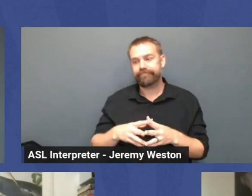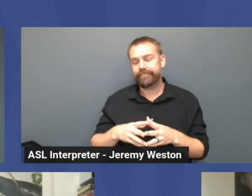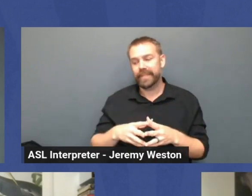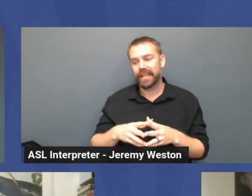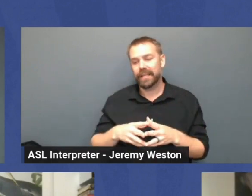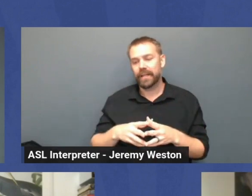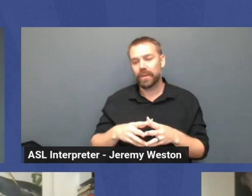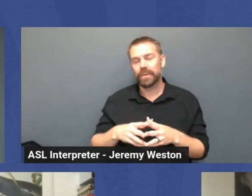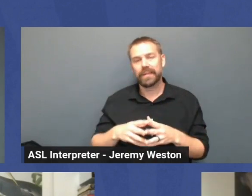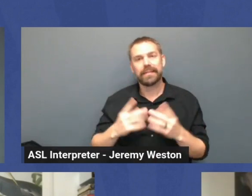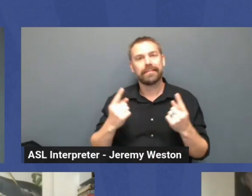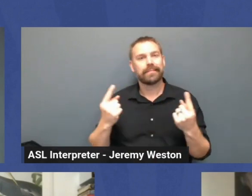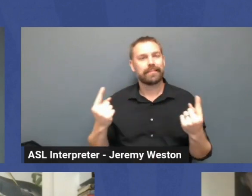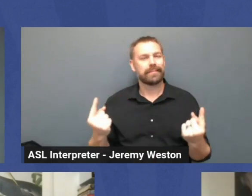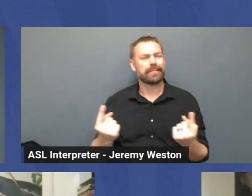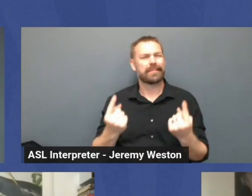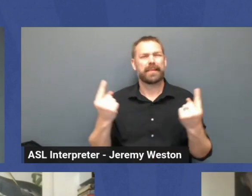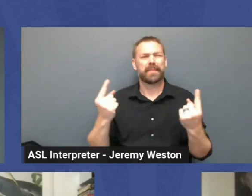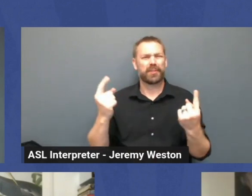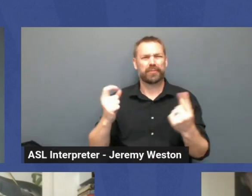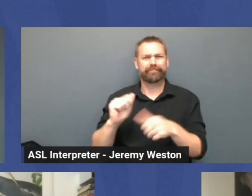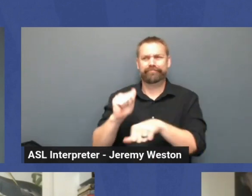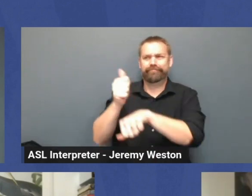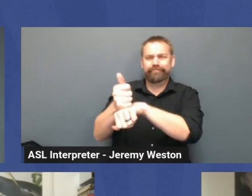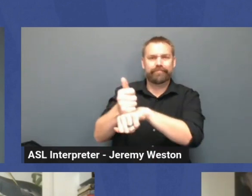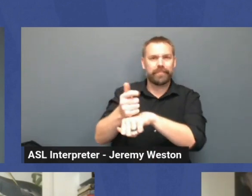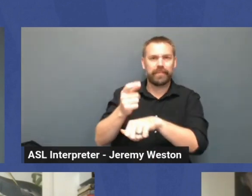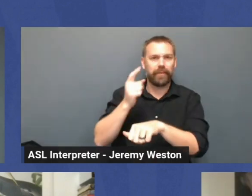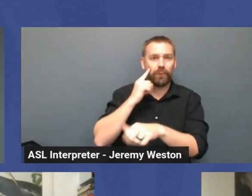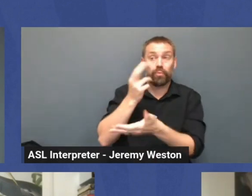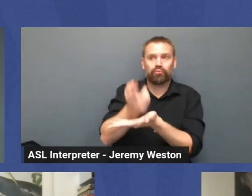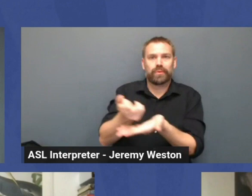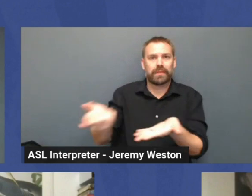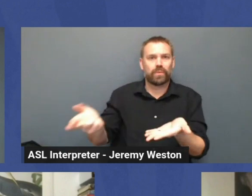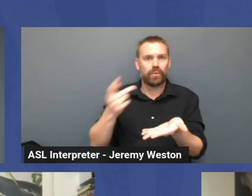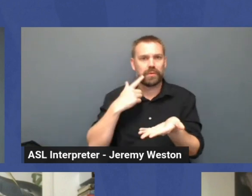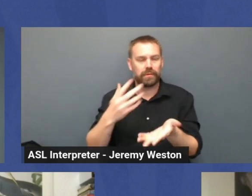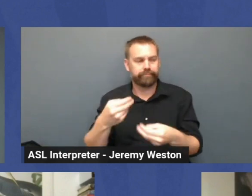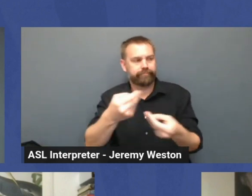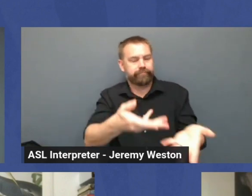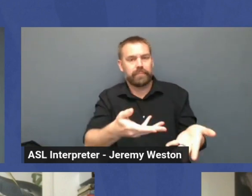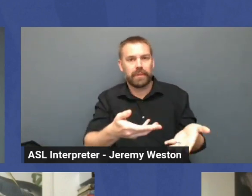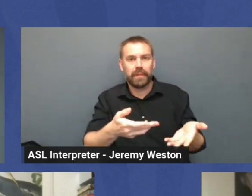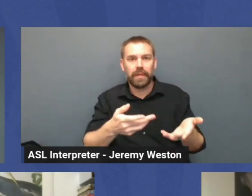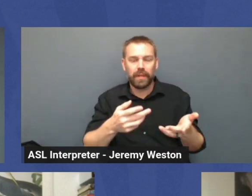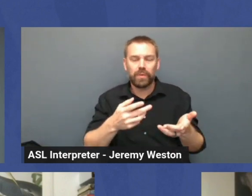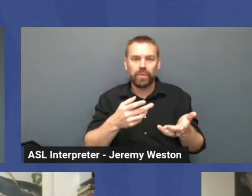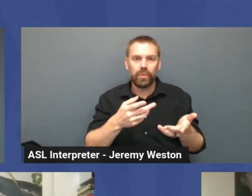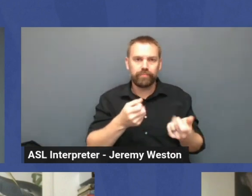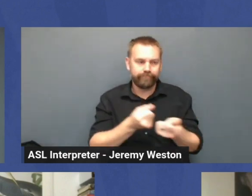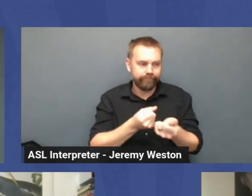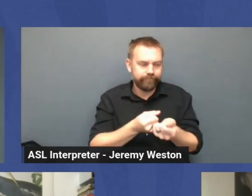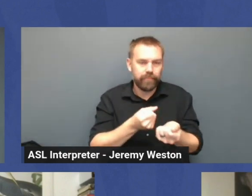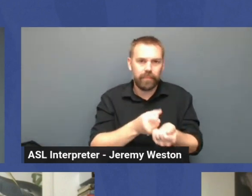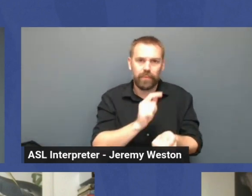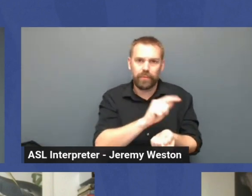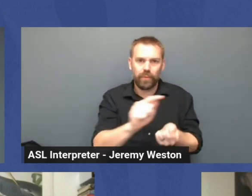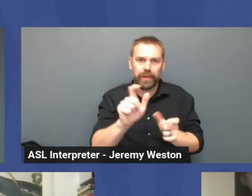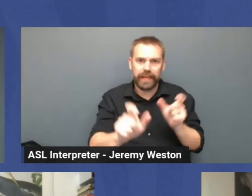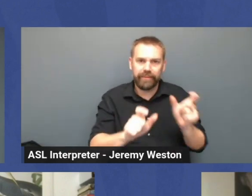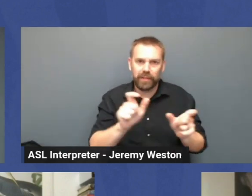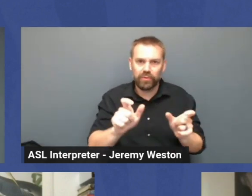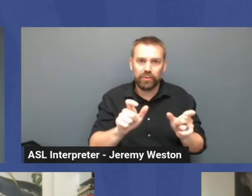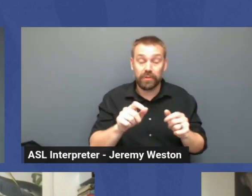done, or at least should be in place as far as resources to better help individuals while they're on